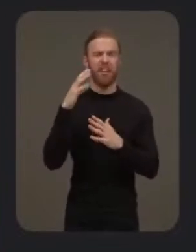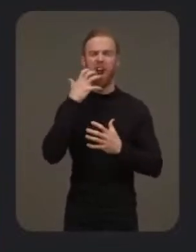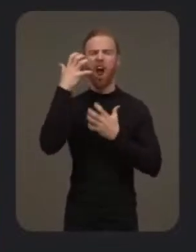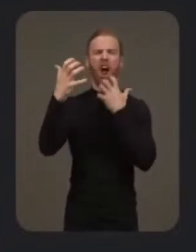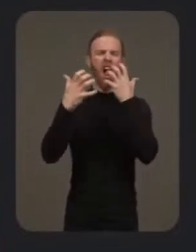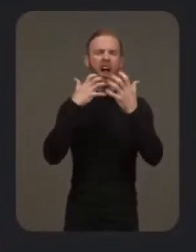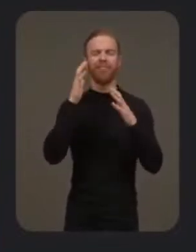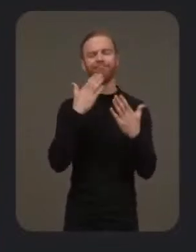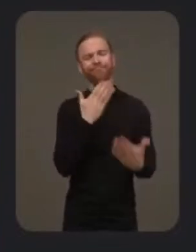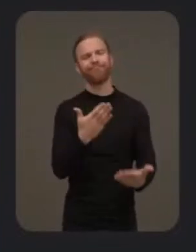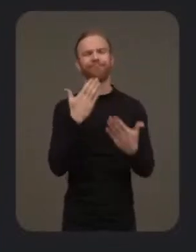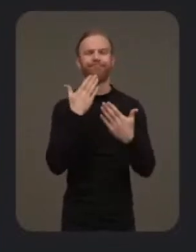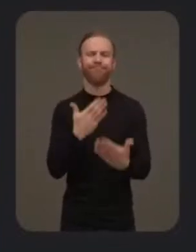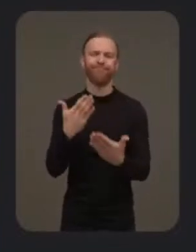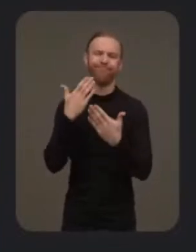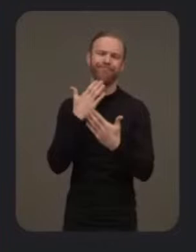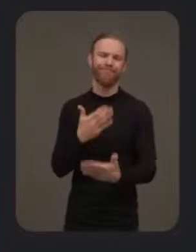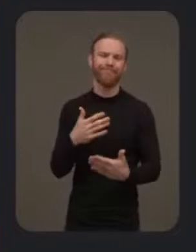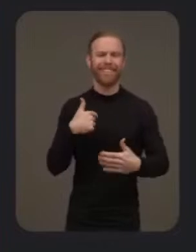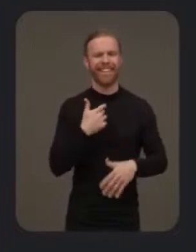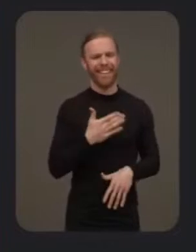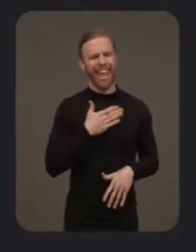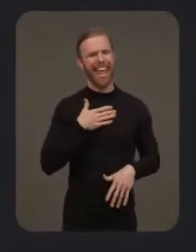you. I'm glad you like it.